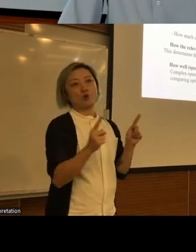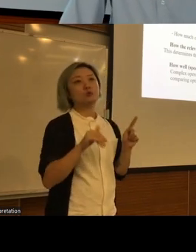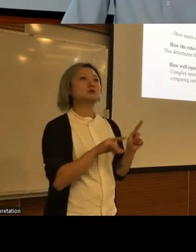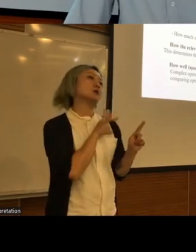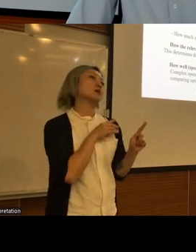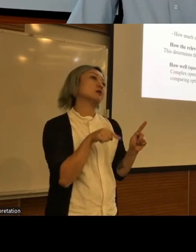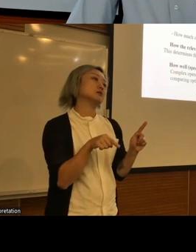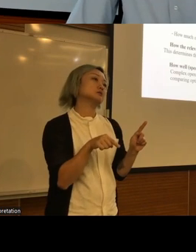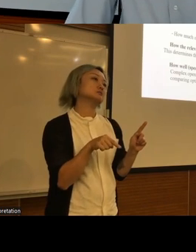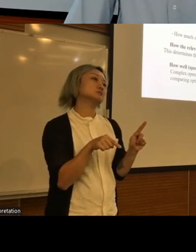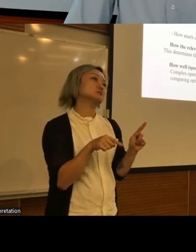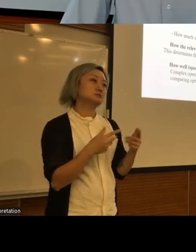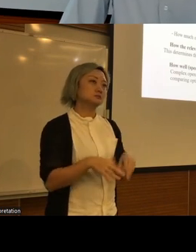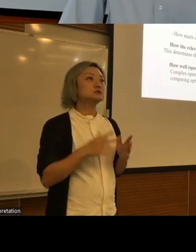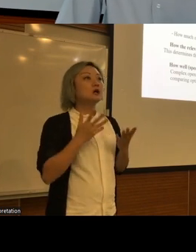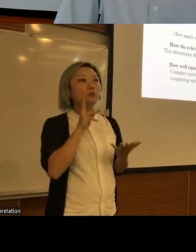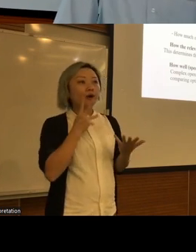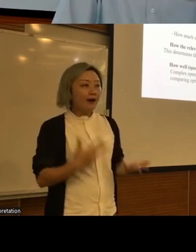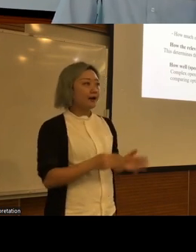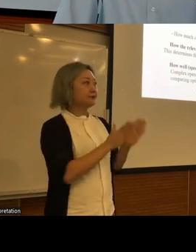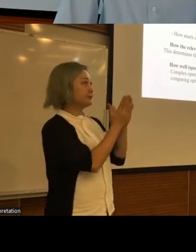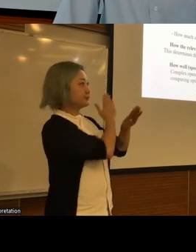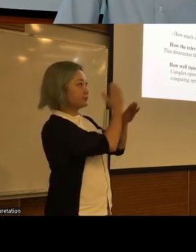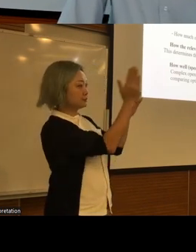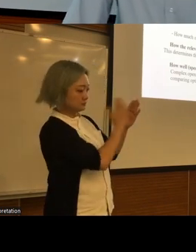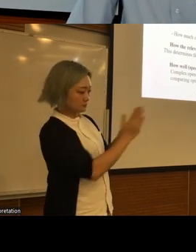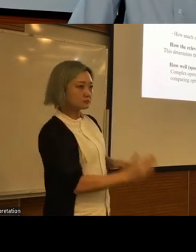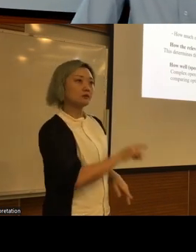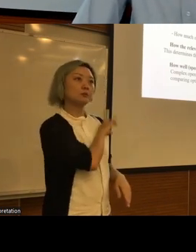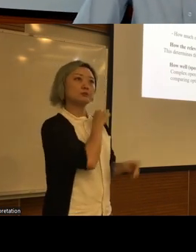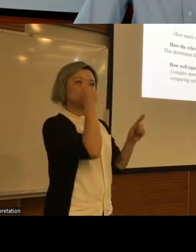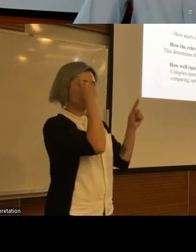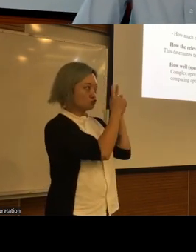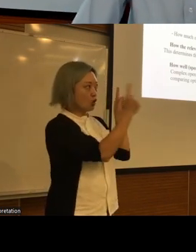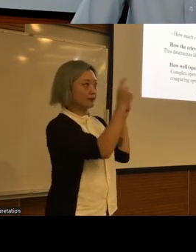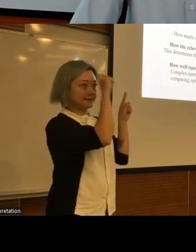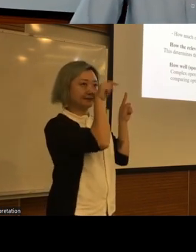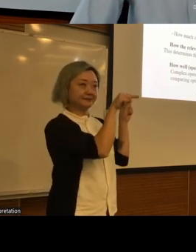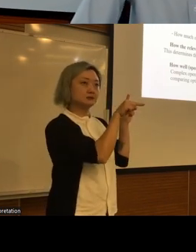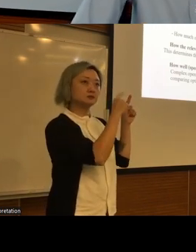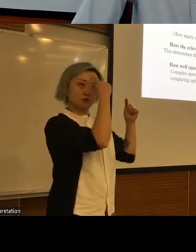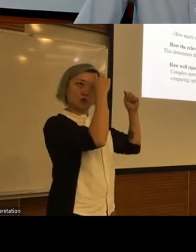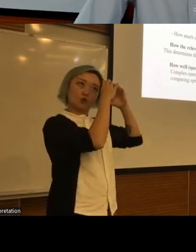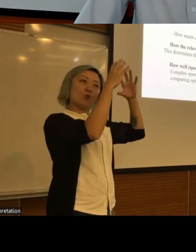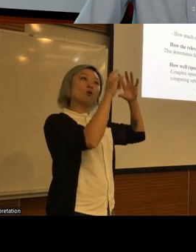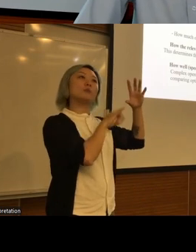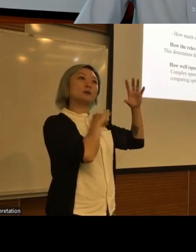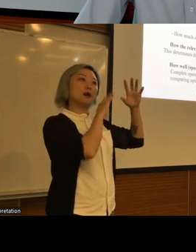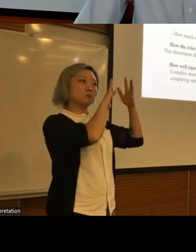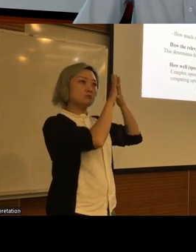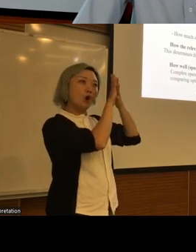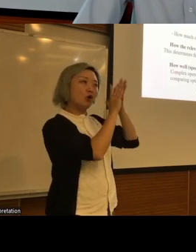Perhaps something like that happens in long-term memory, in the brain, automatically. There are networks that